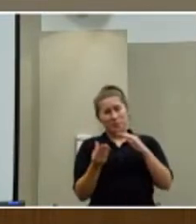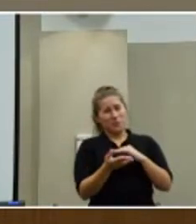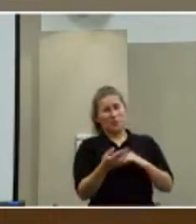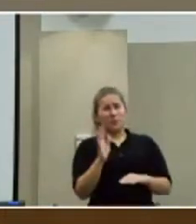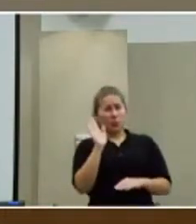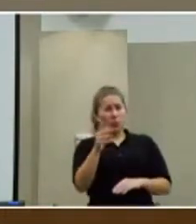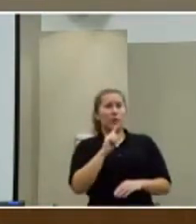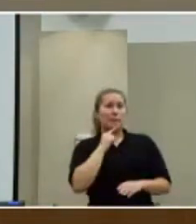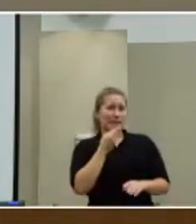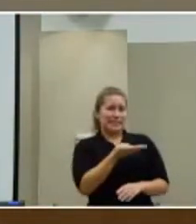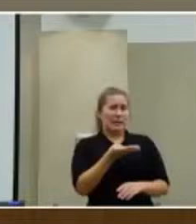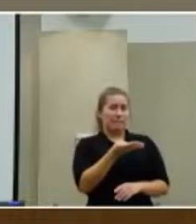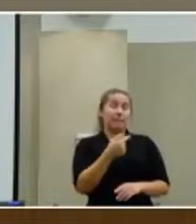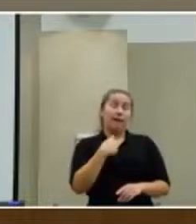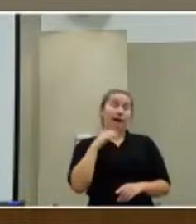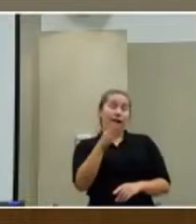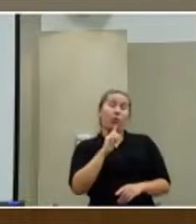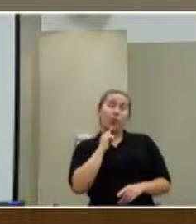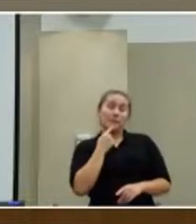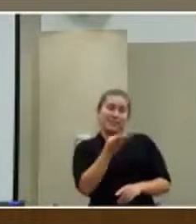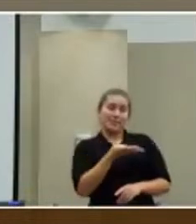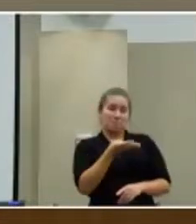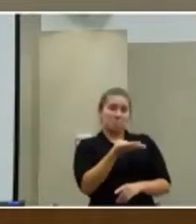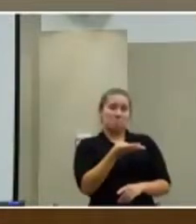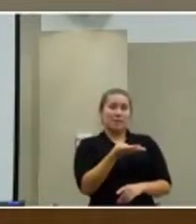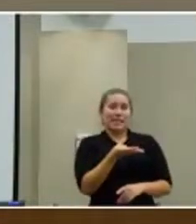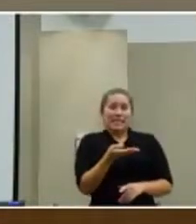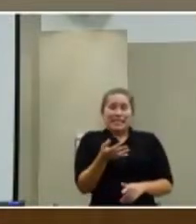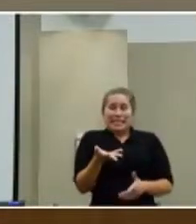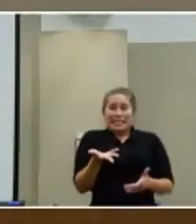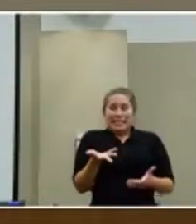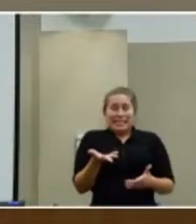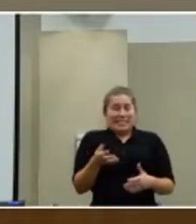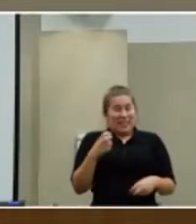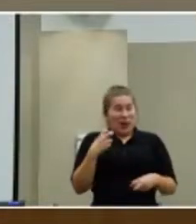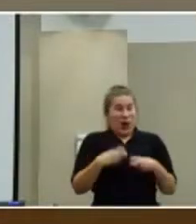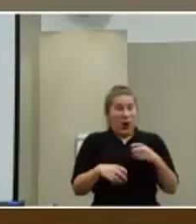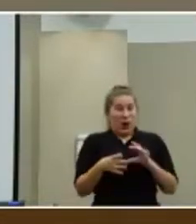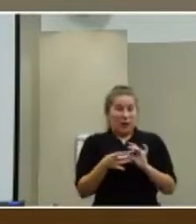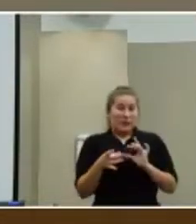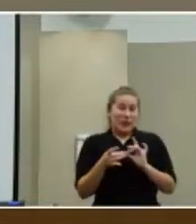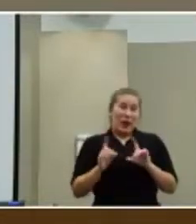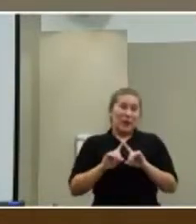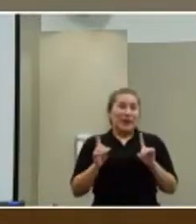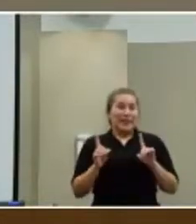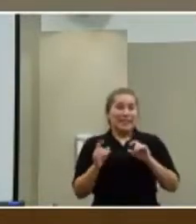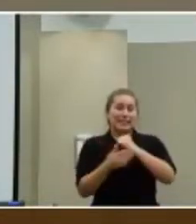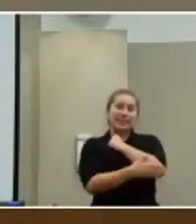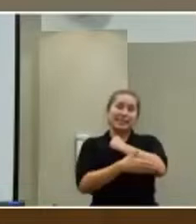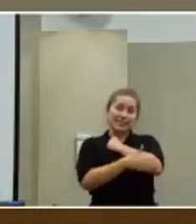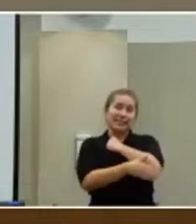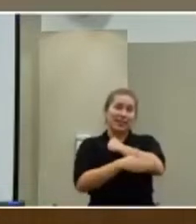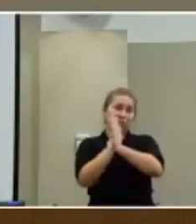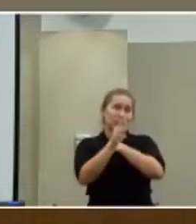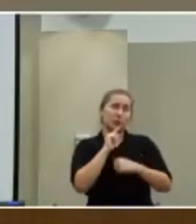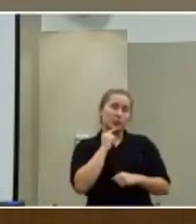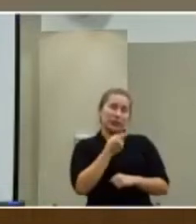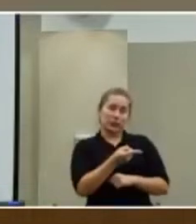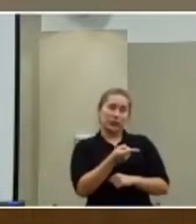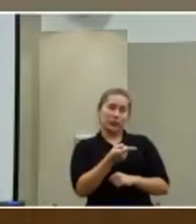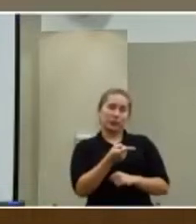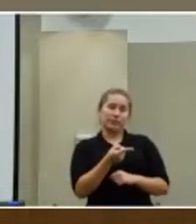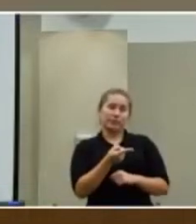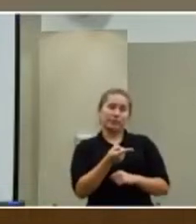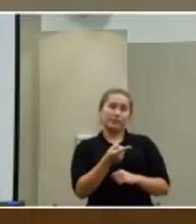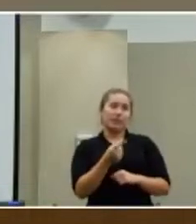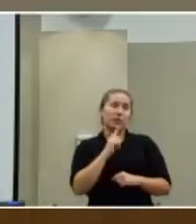I will miss them, and it's a little lofty to say, but the country's going to miss you and all